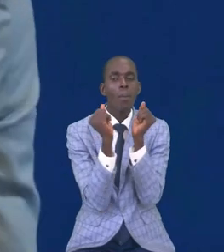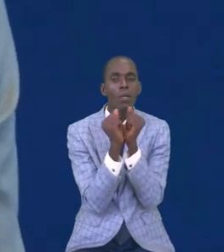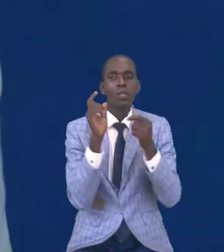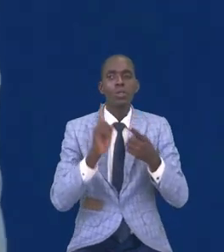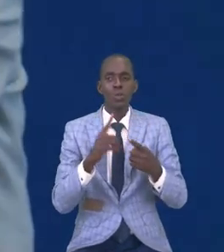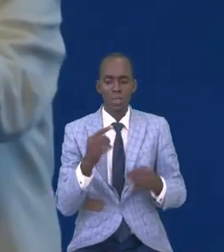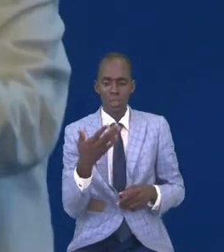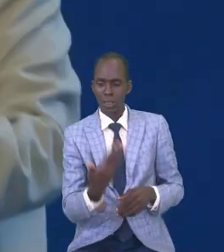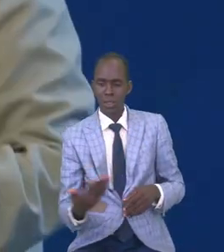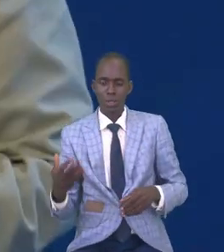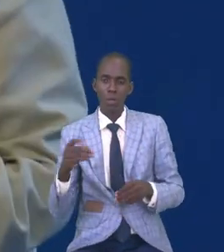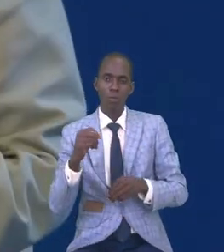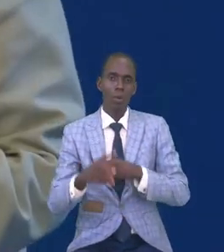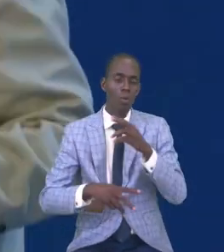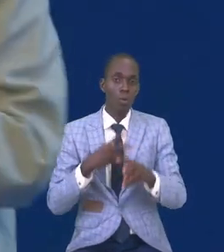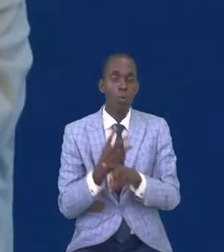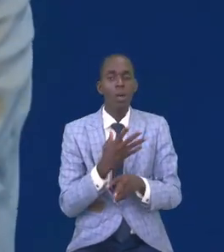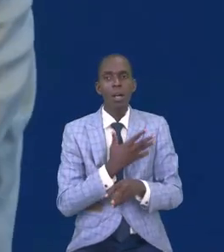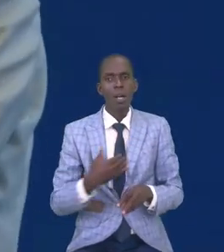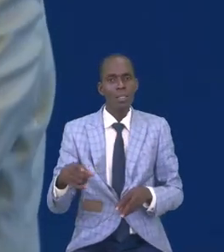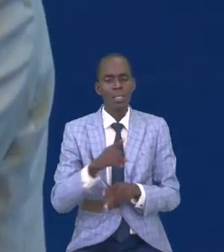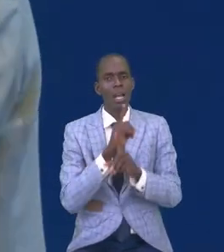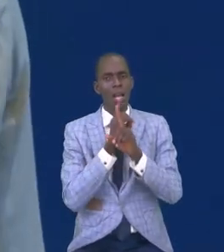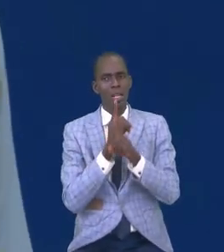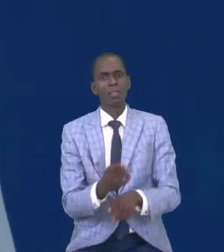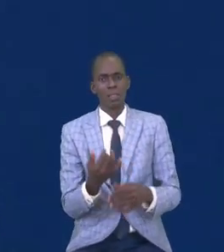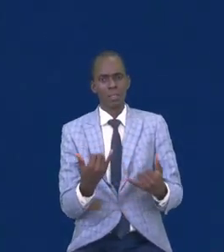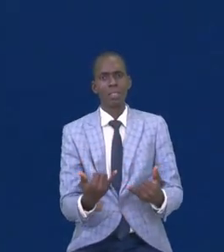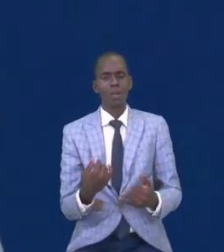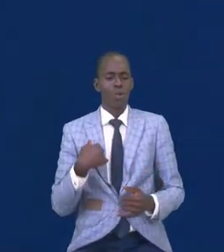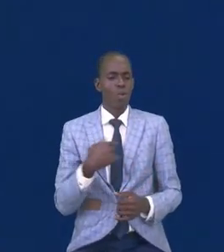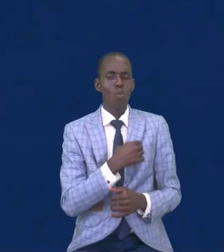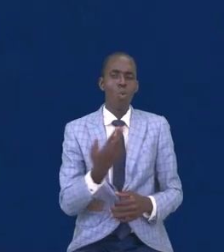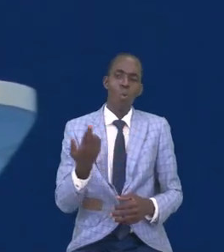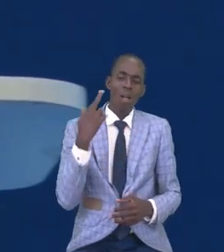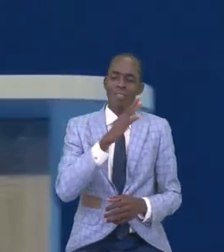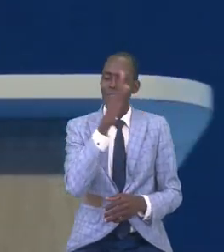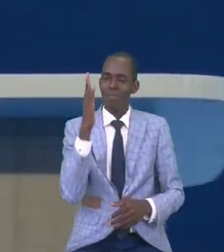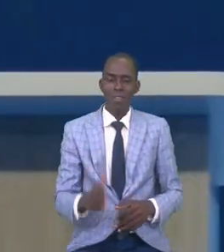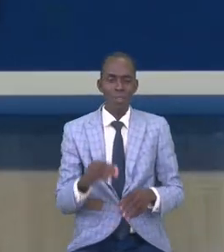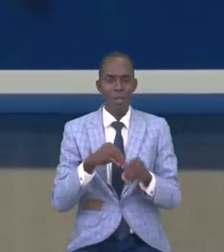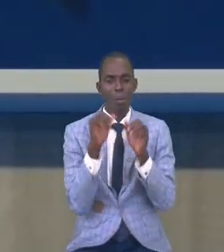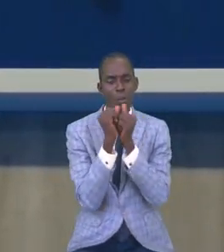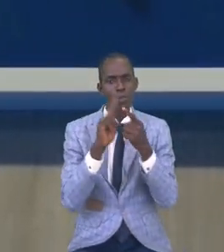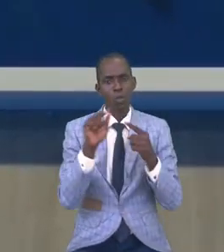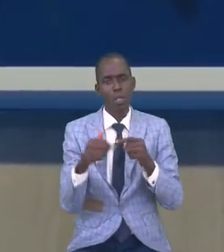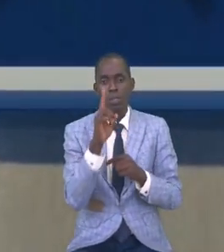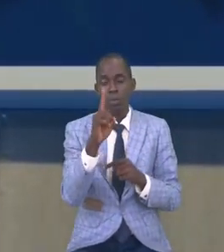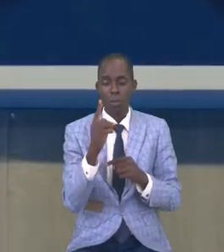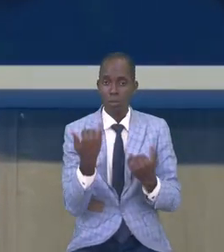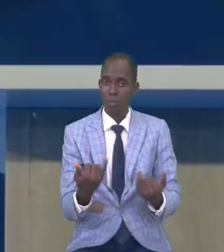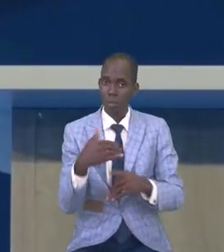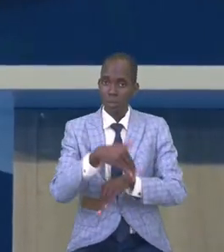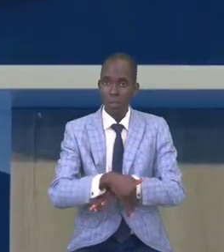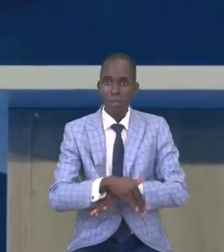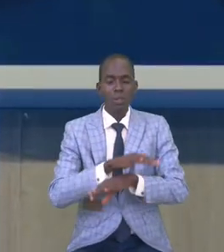elements of the world. And they said, we were never in bondage to any man. Tonight, don't tell